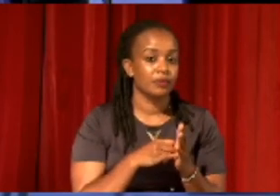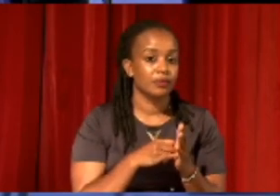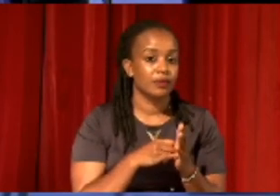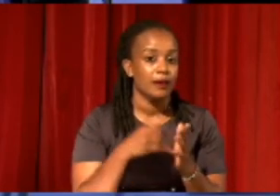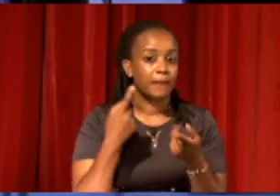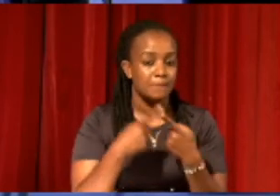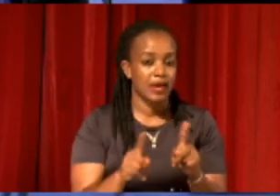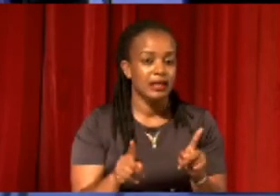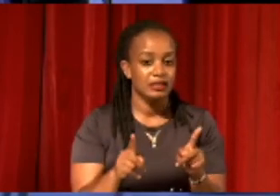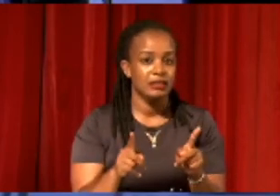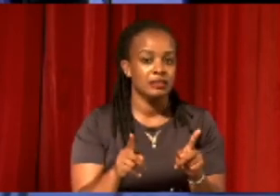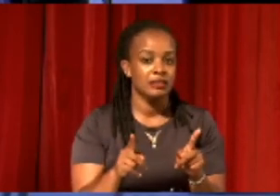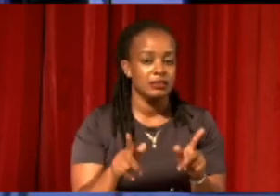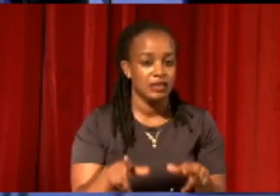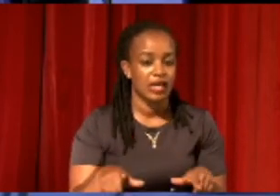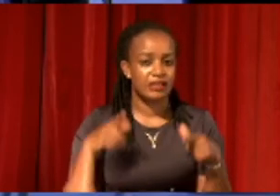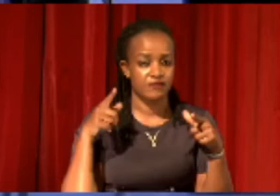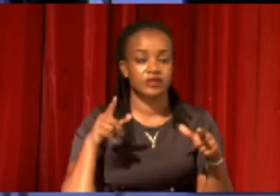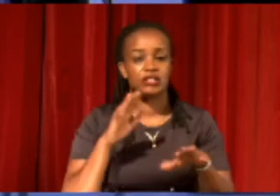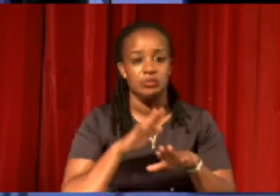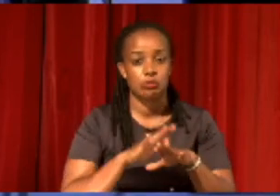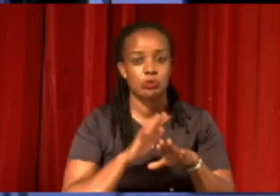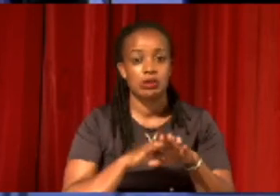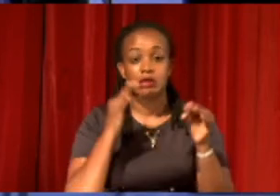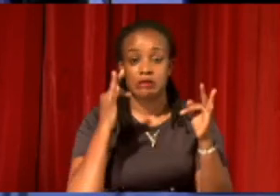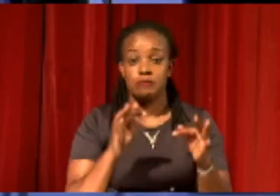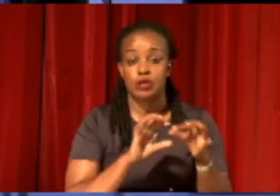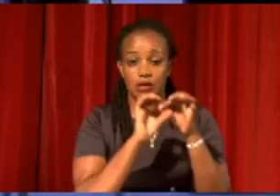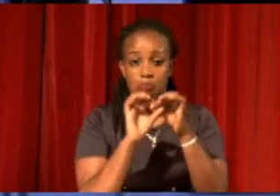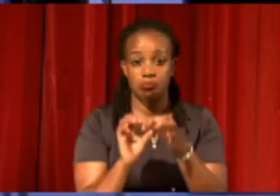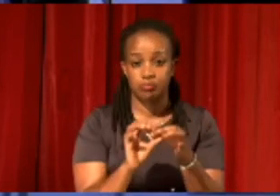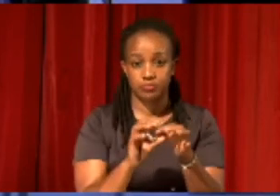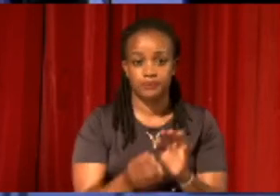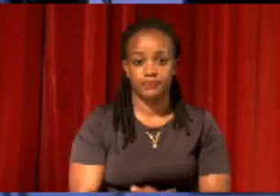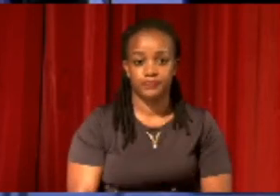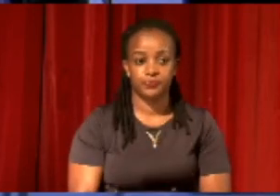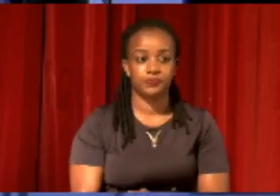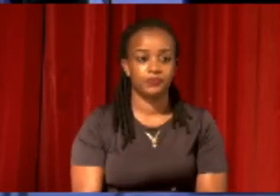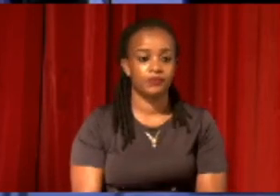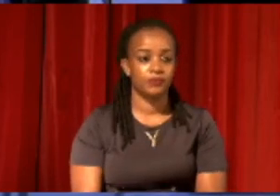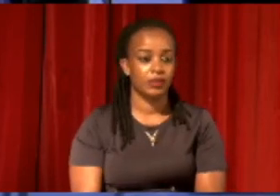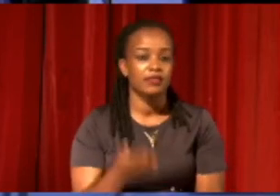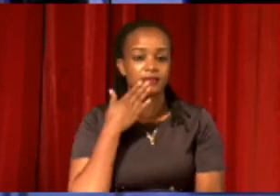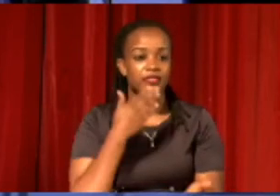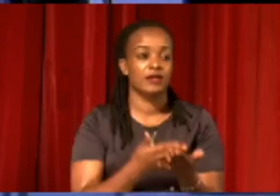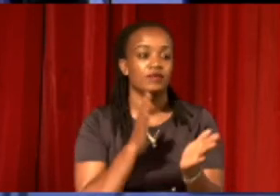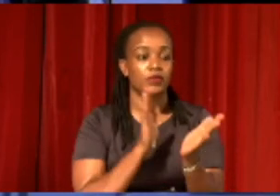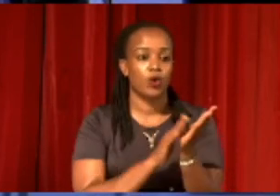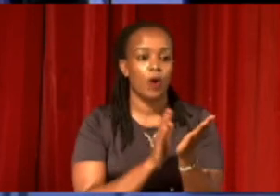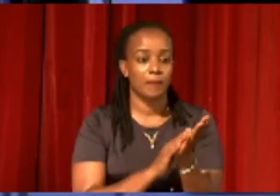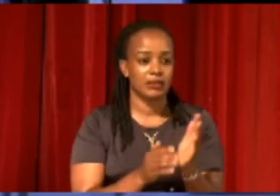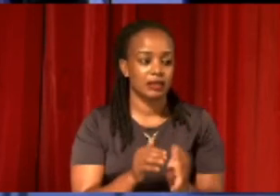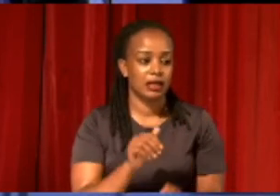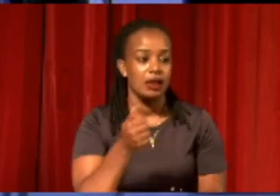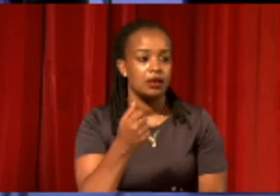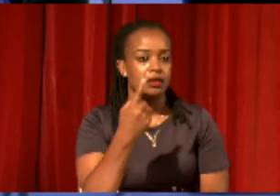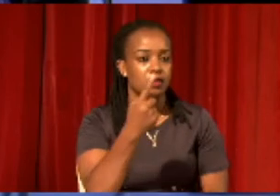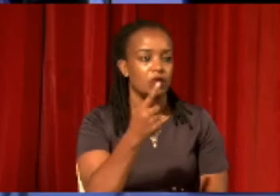It's actually life for some of us. Mm. All right. Thank you for that comment. I'll take one.